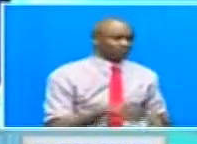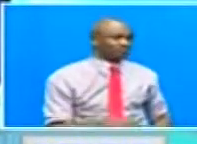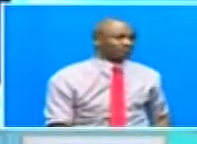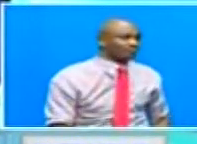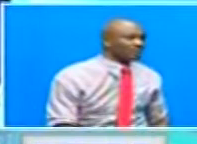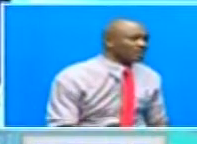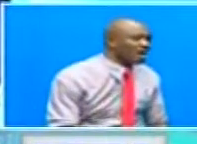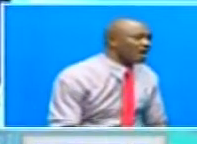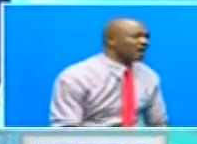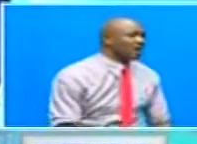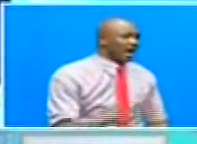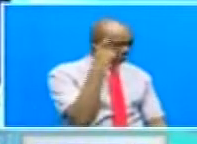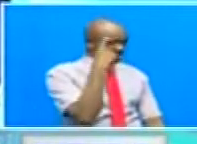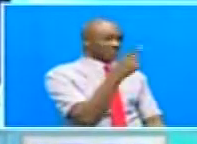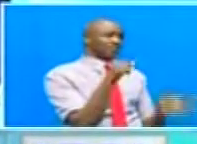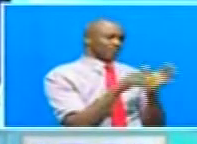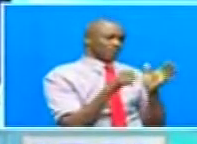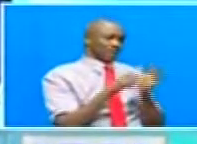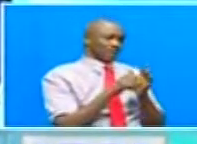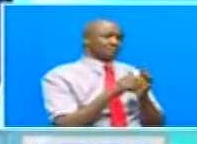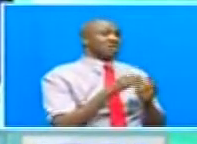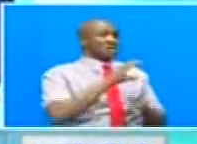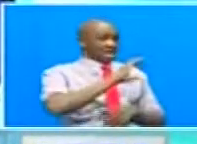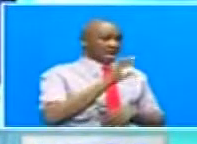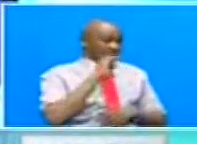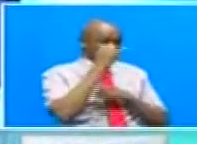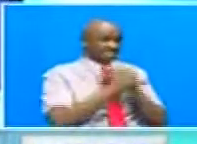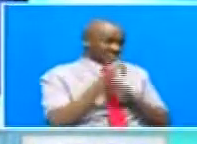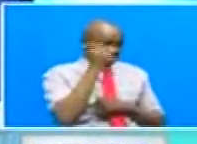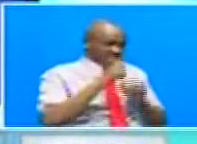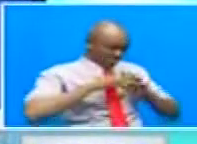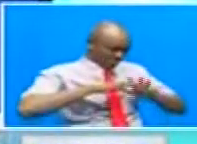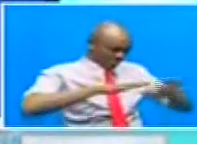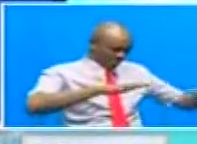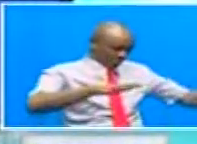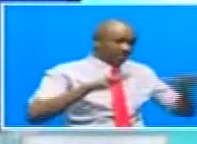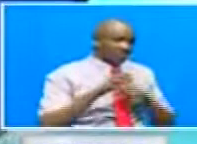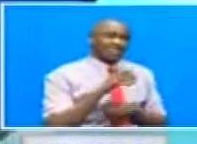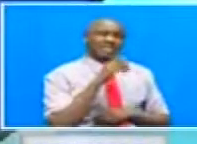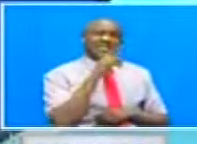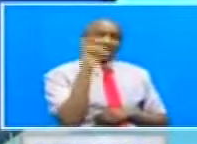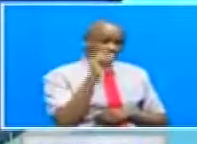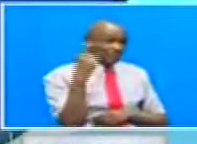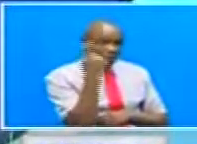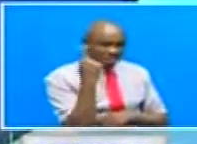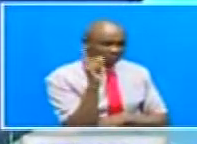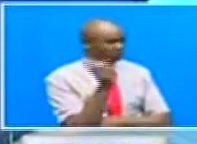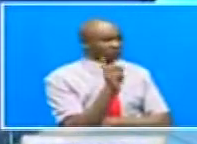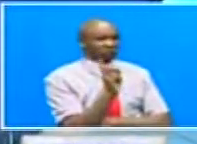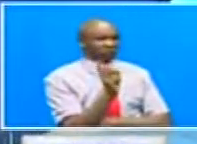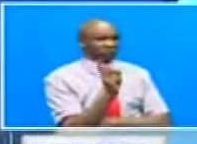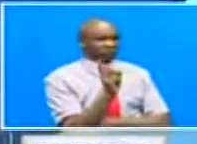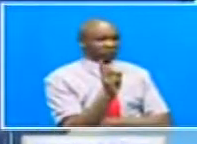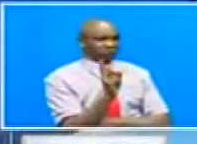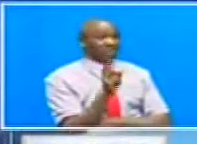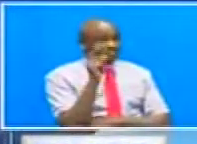is widespread throughout the country. It's not only isolated to Nairobi. You will see it everywhere. The background to the dispute